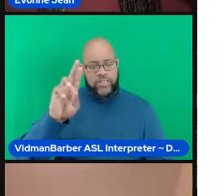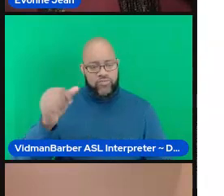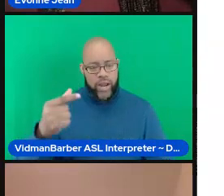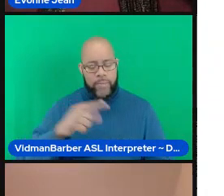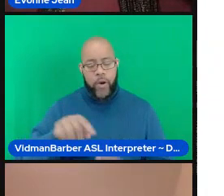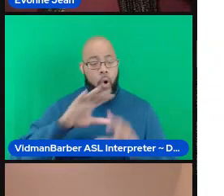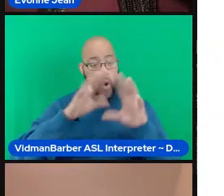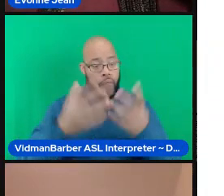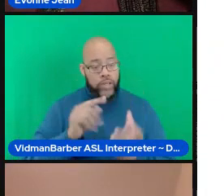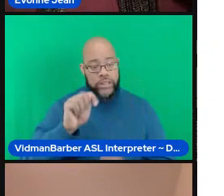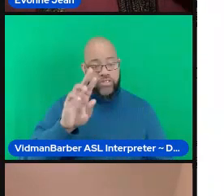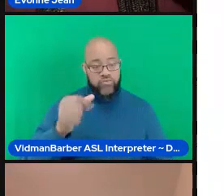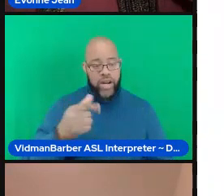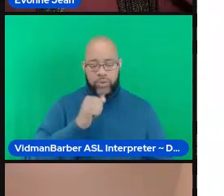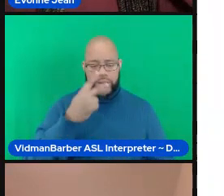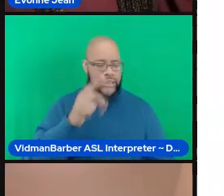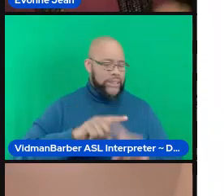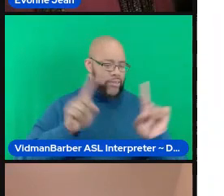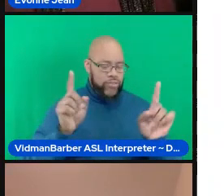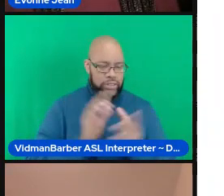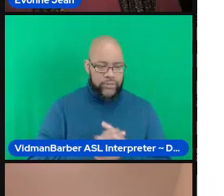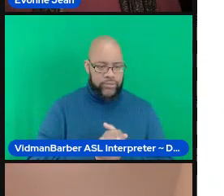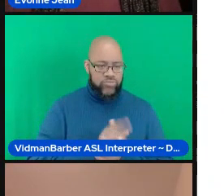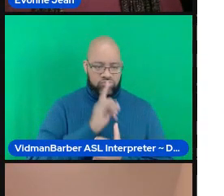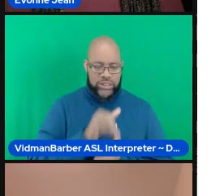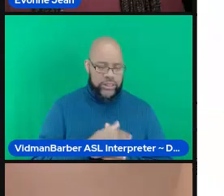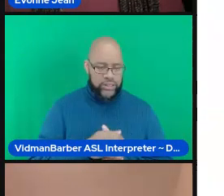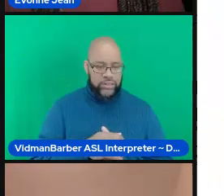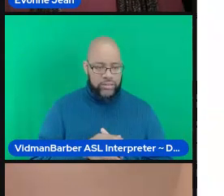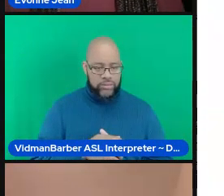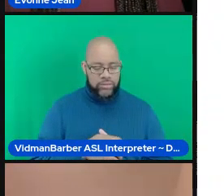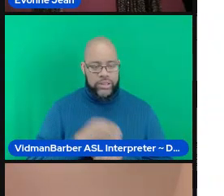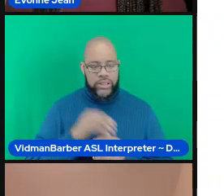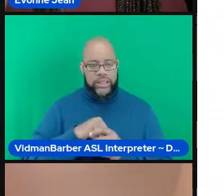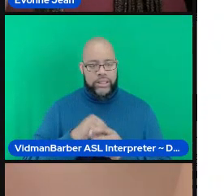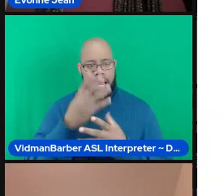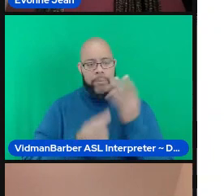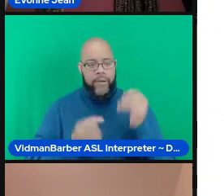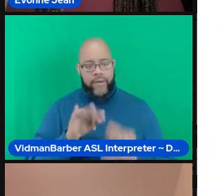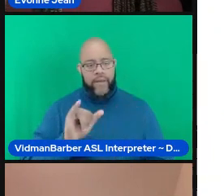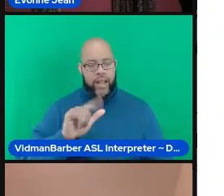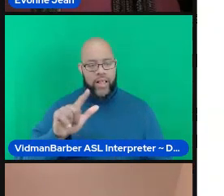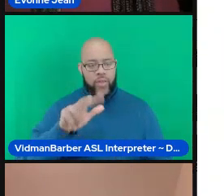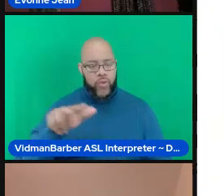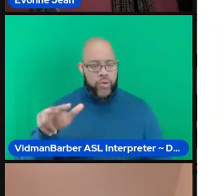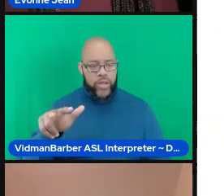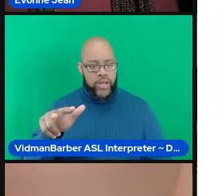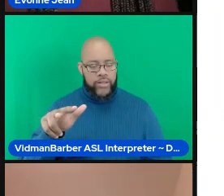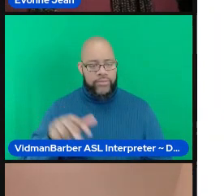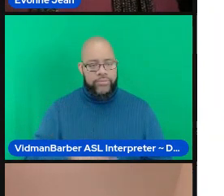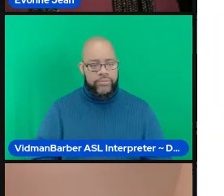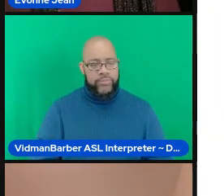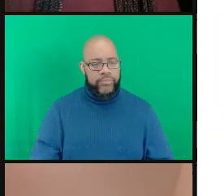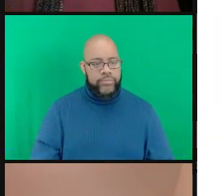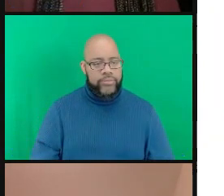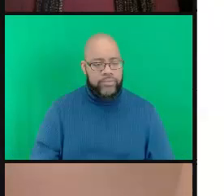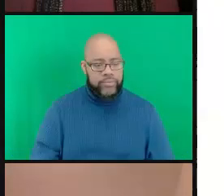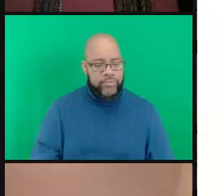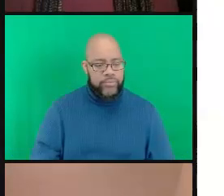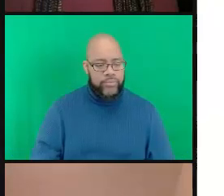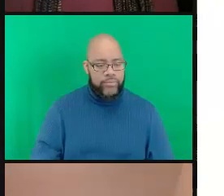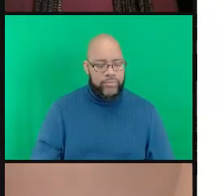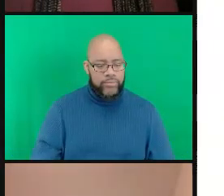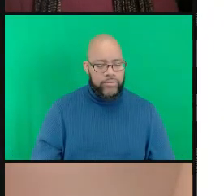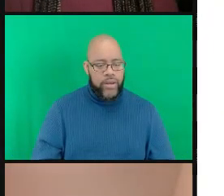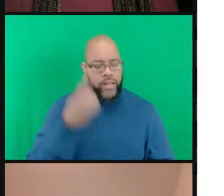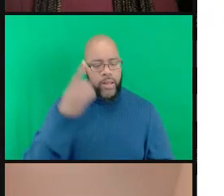I don't see a difference really in the absence of IL-33 per se. Okay. I think it's more